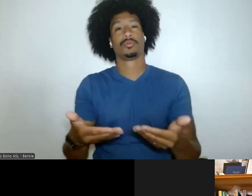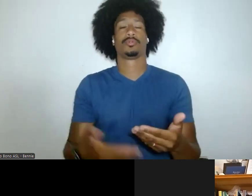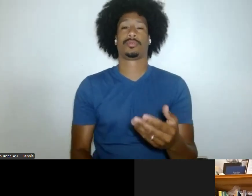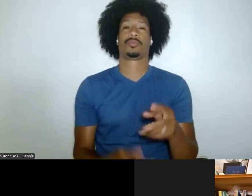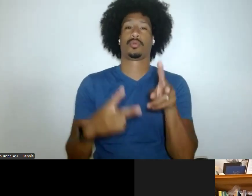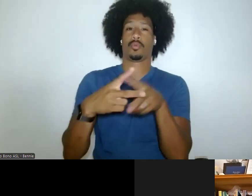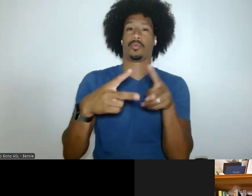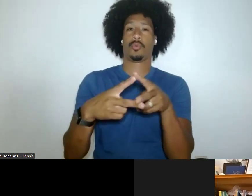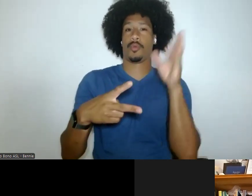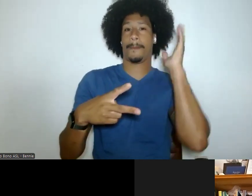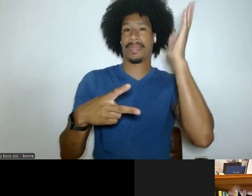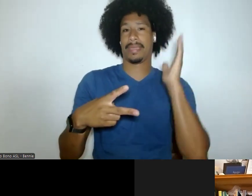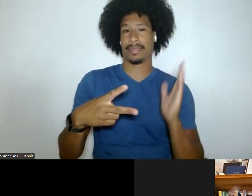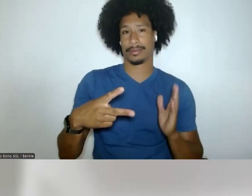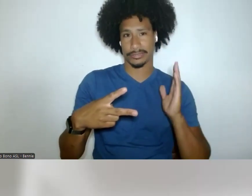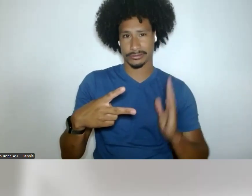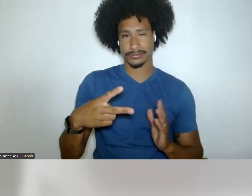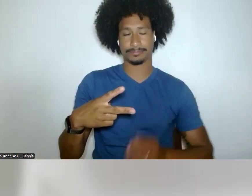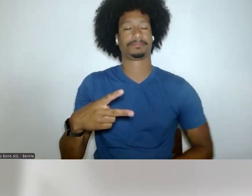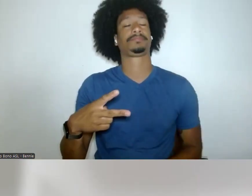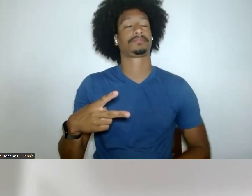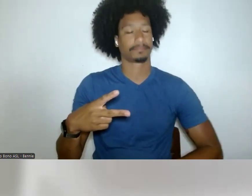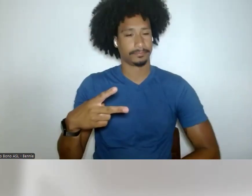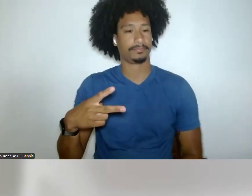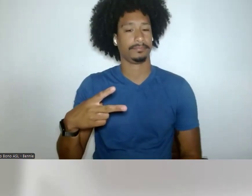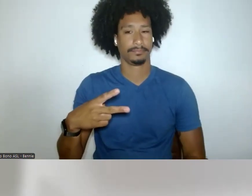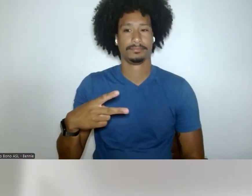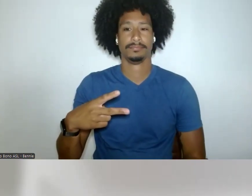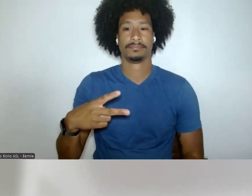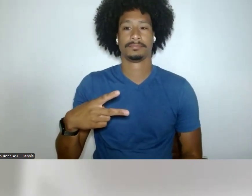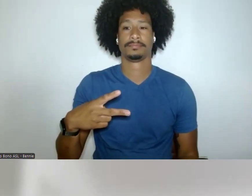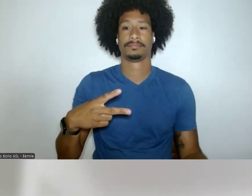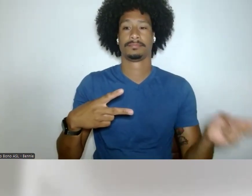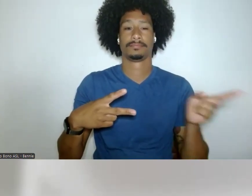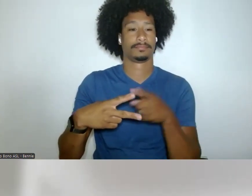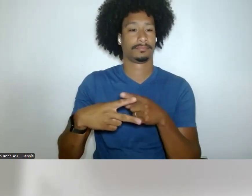speakers. We have with us today